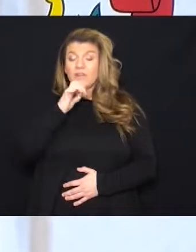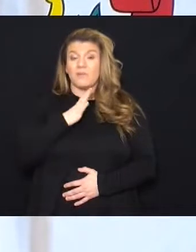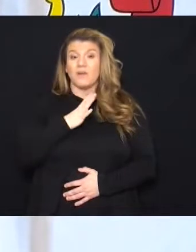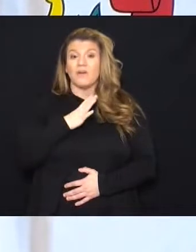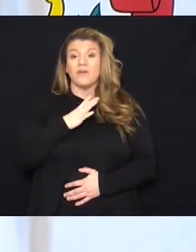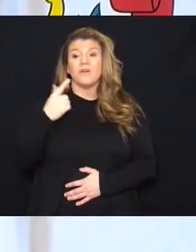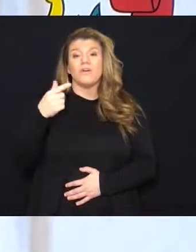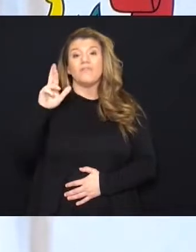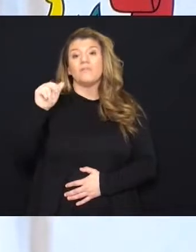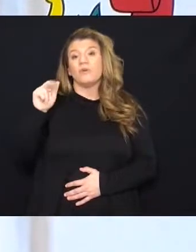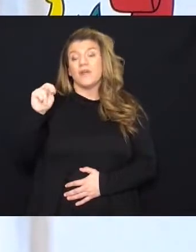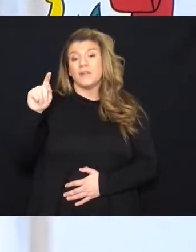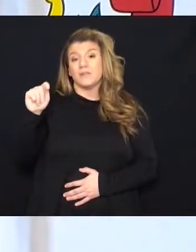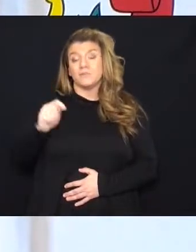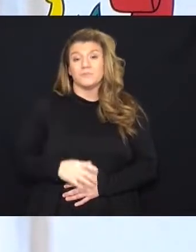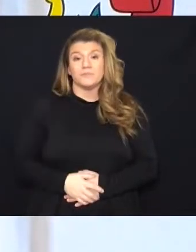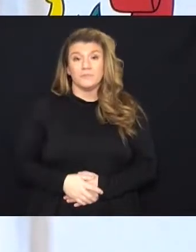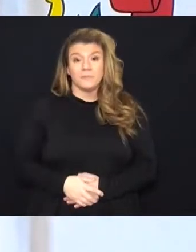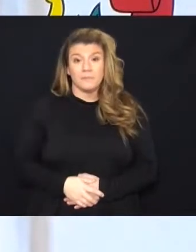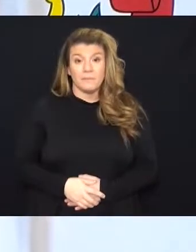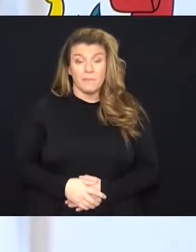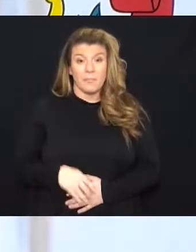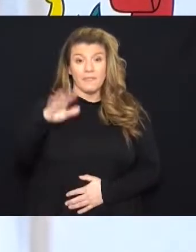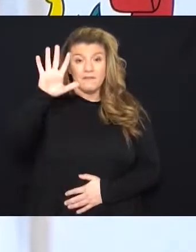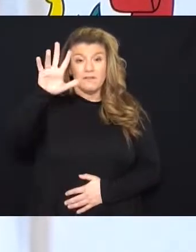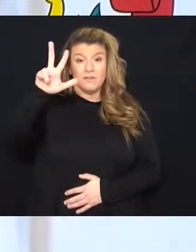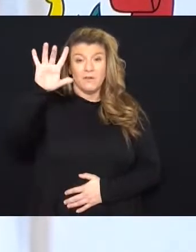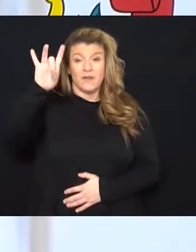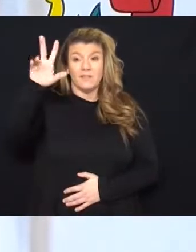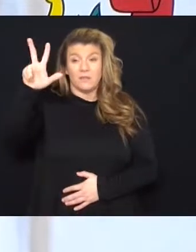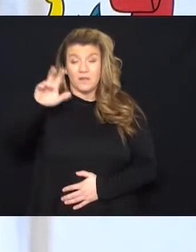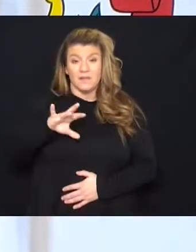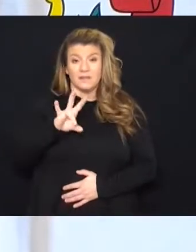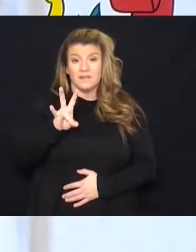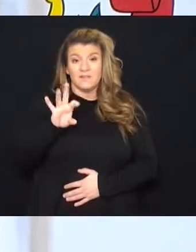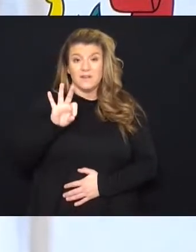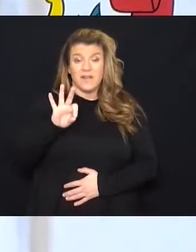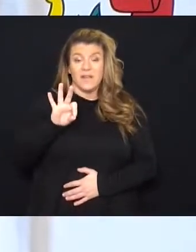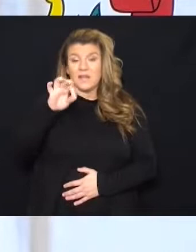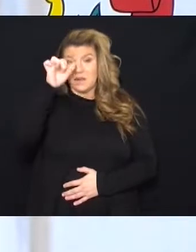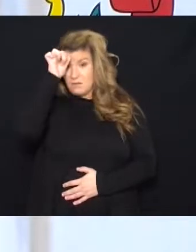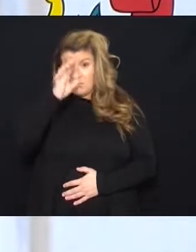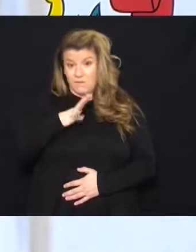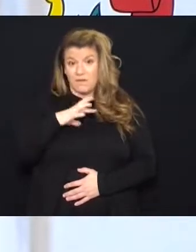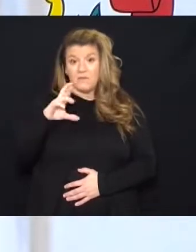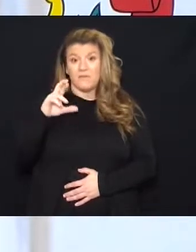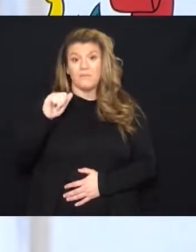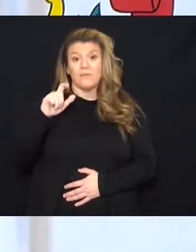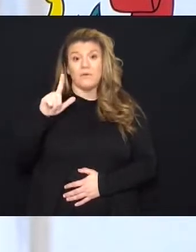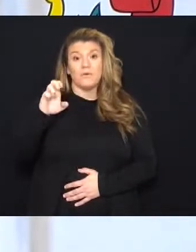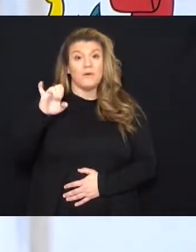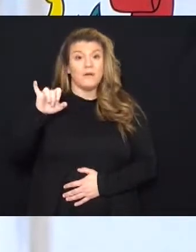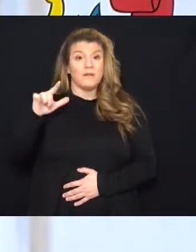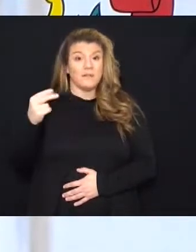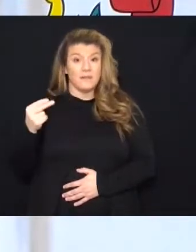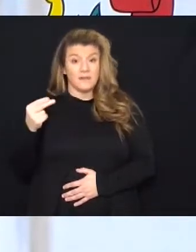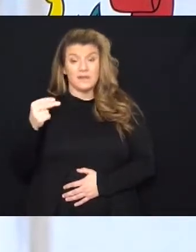female from Grant County. The 5,383rd death, a 79-year-old male from Raleigh County.